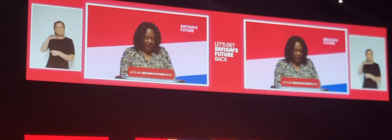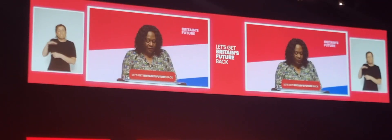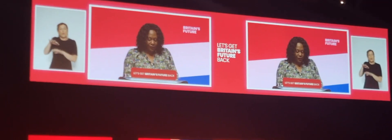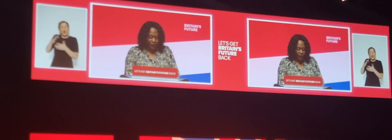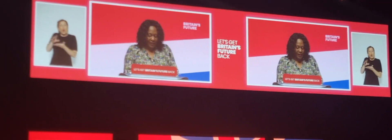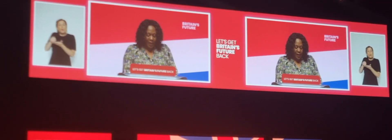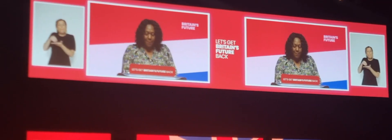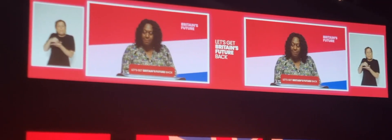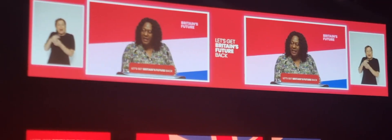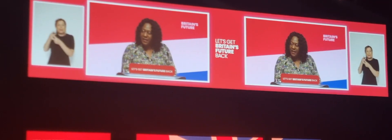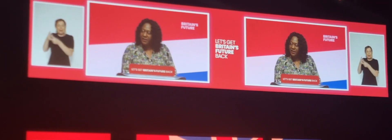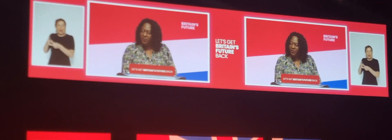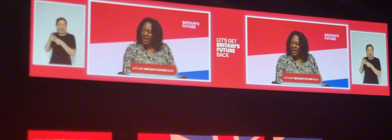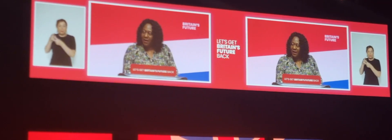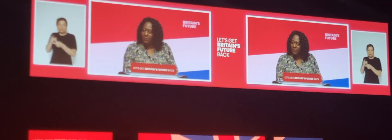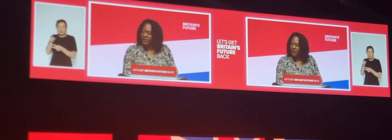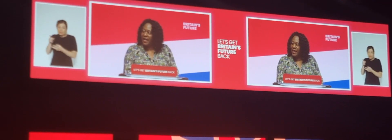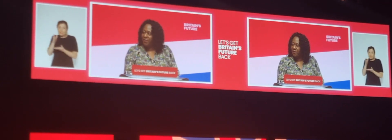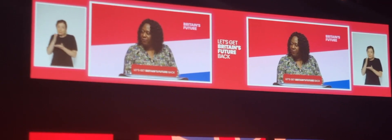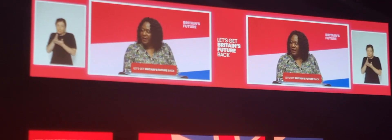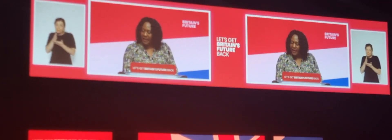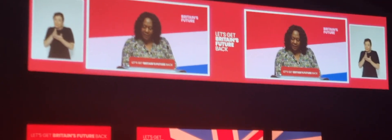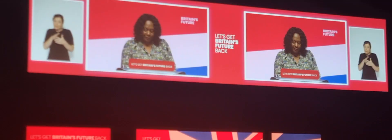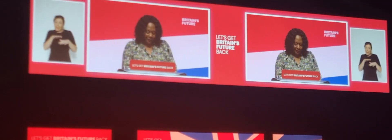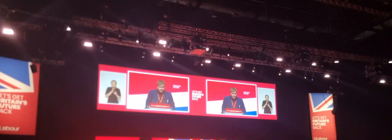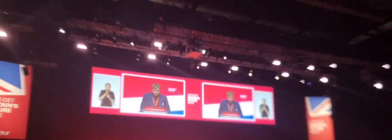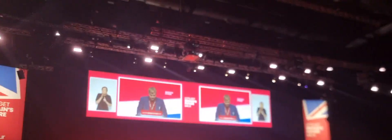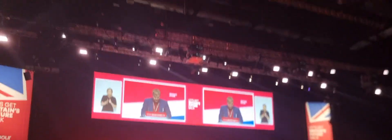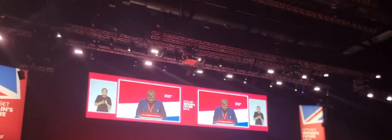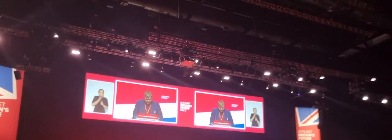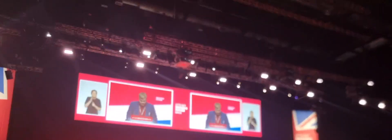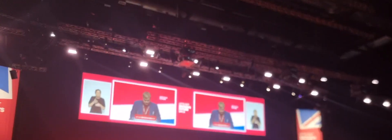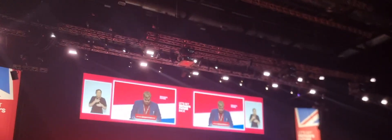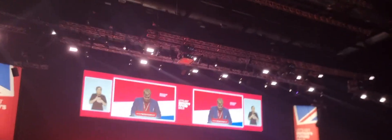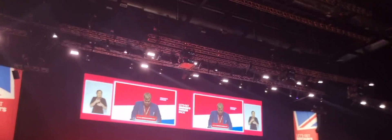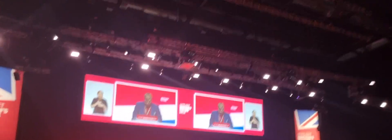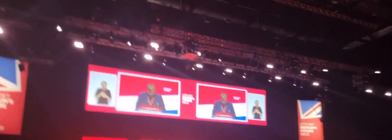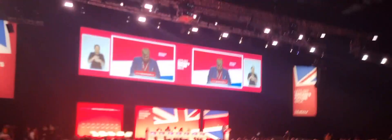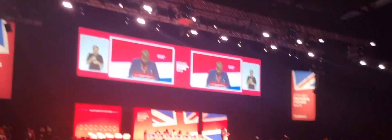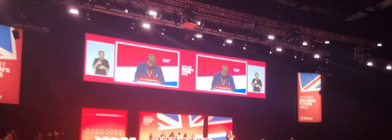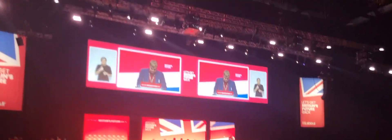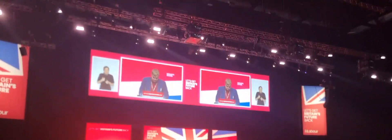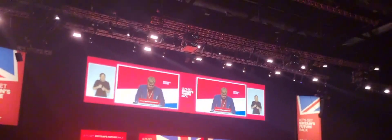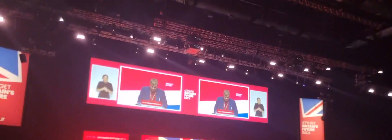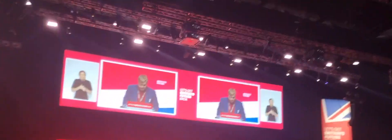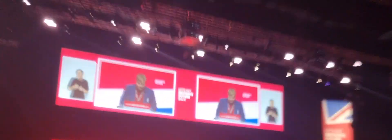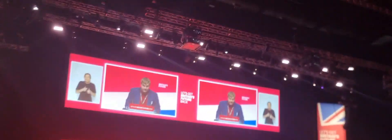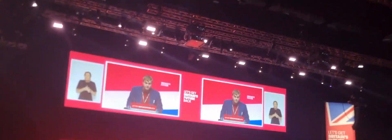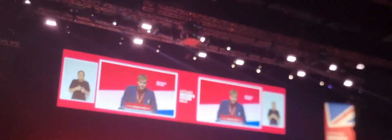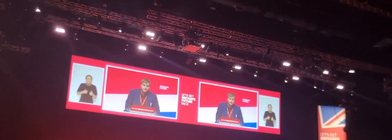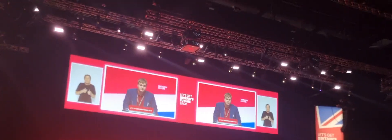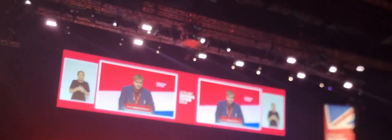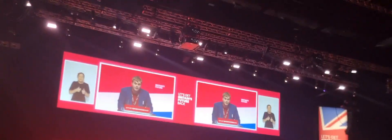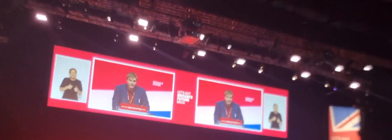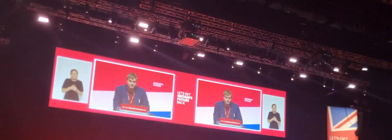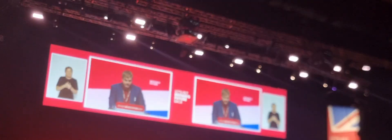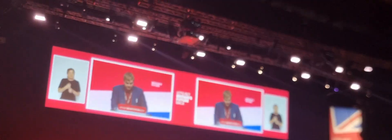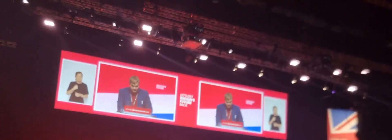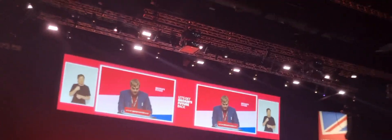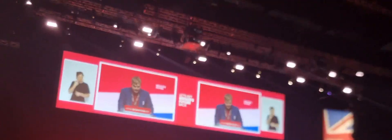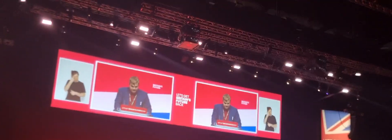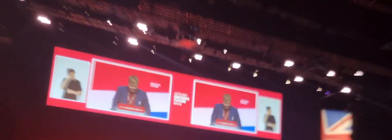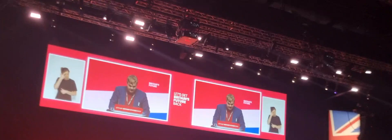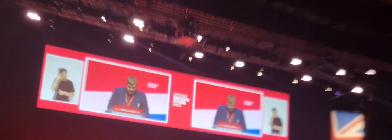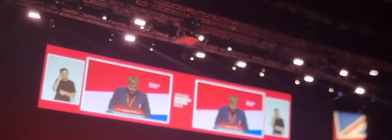save this country millions of pounds every year. We continue to struggle along. The thing that burns in my head,